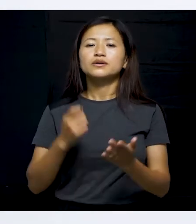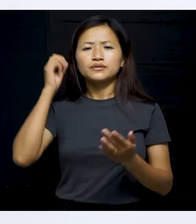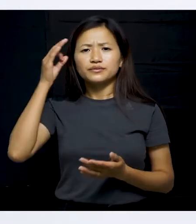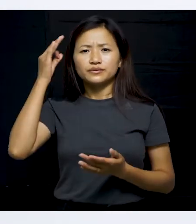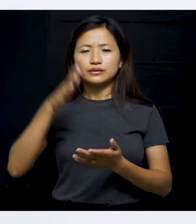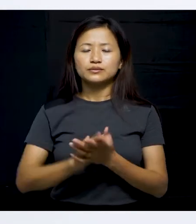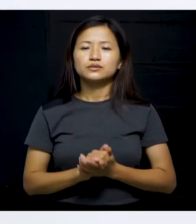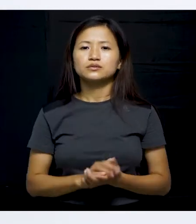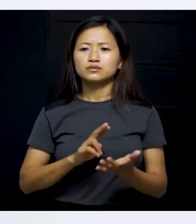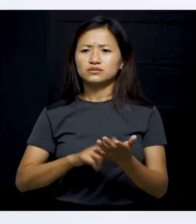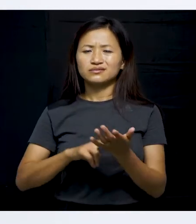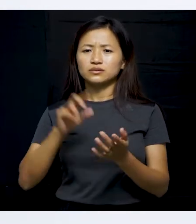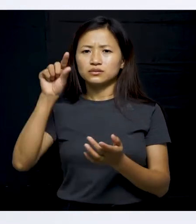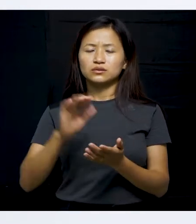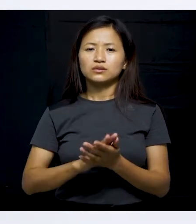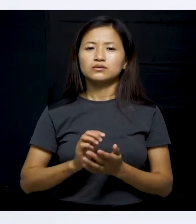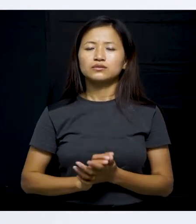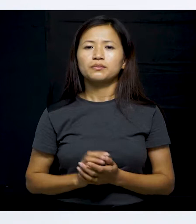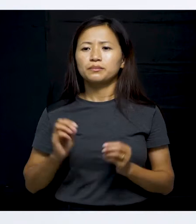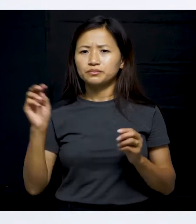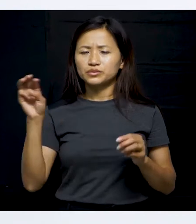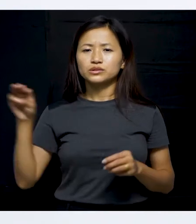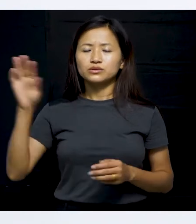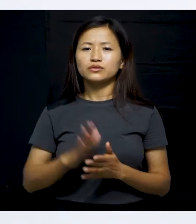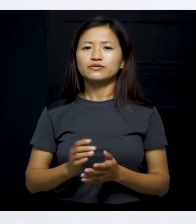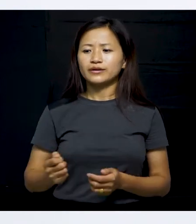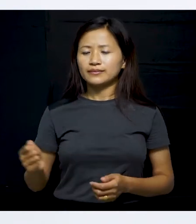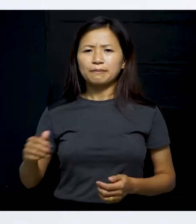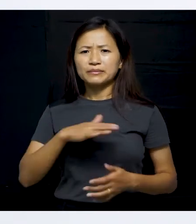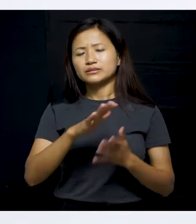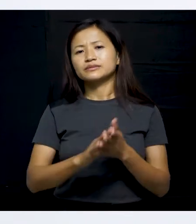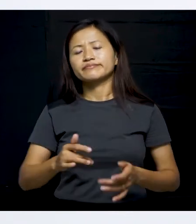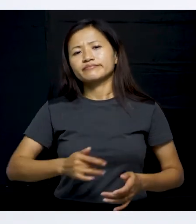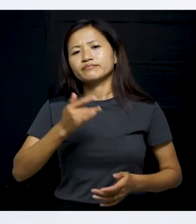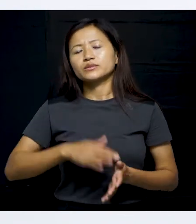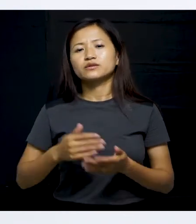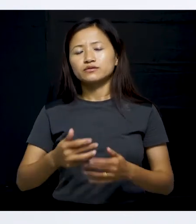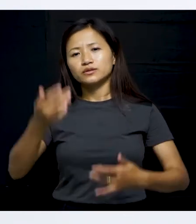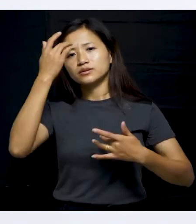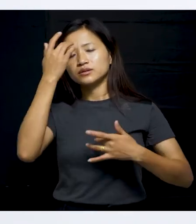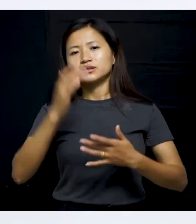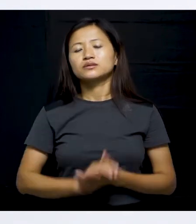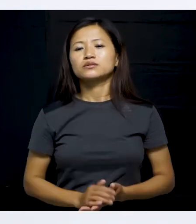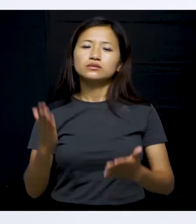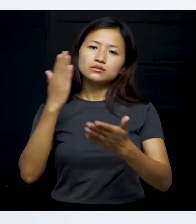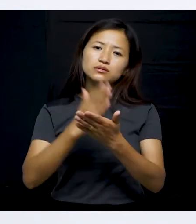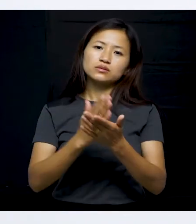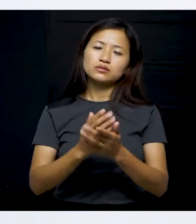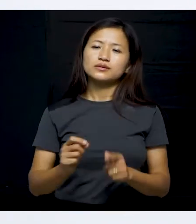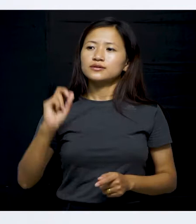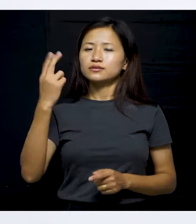not able to do his missionary work for quite long because he fell ill and then he had to stop. So in the second